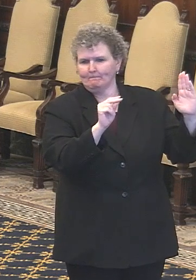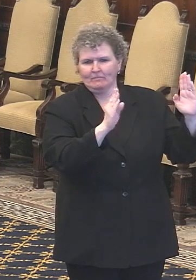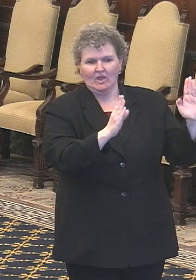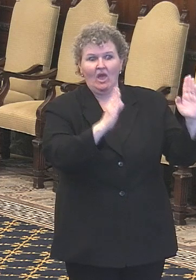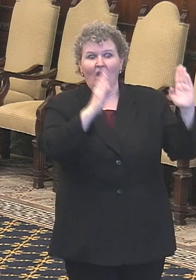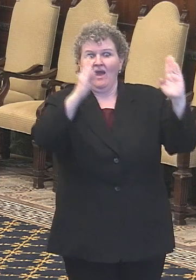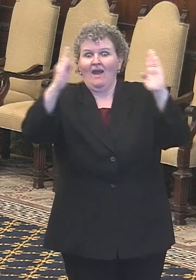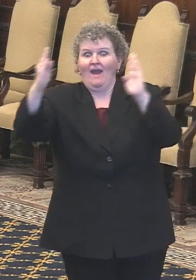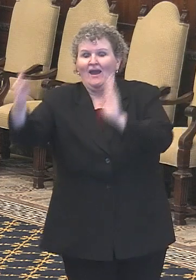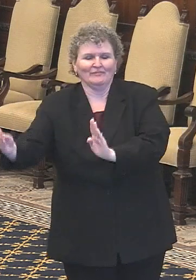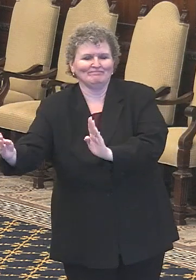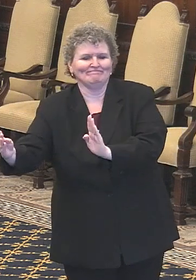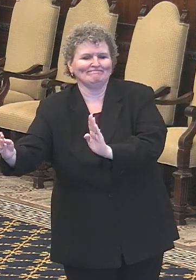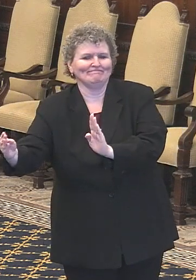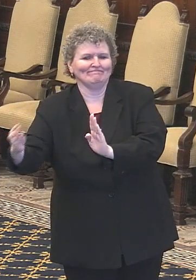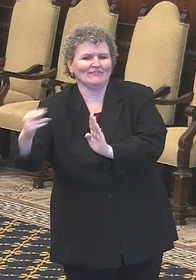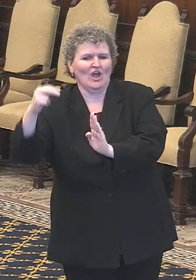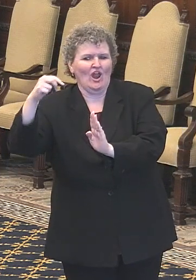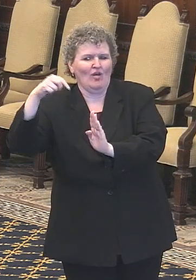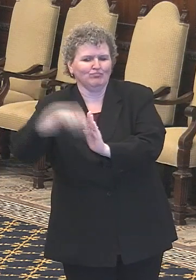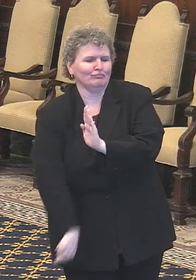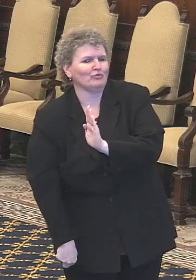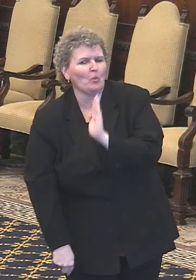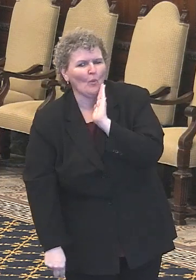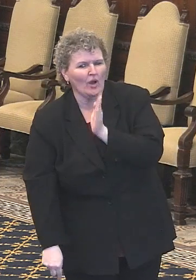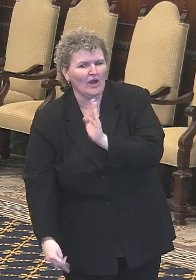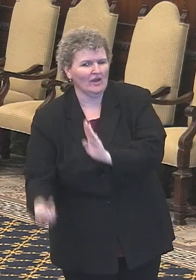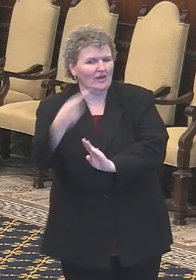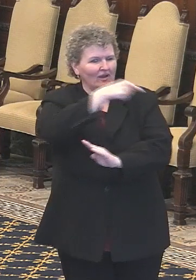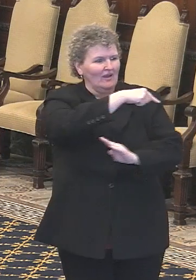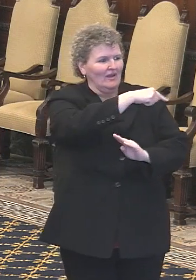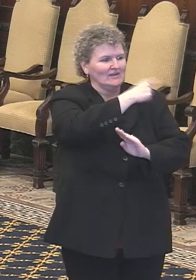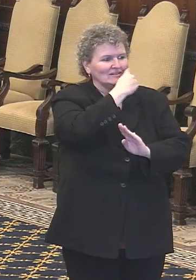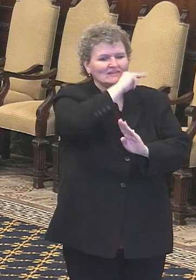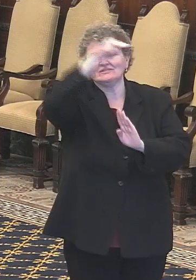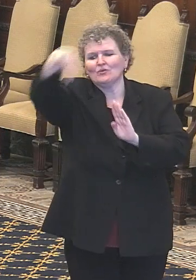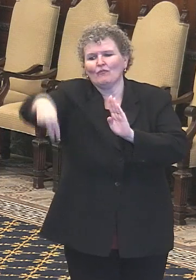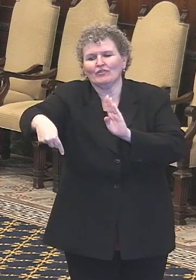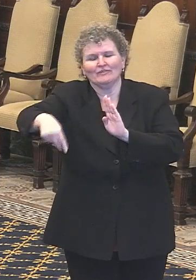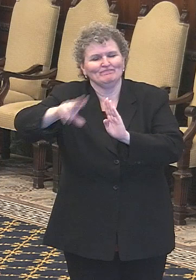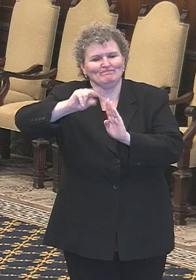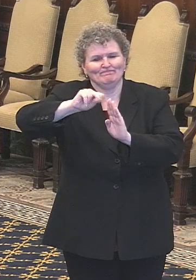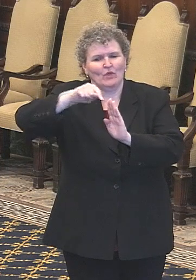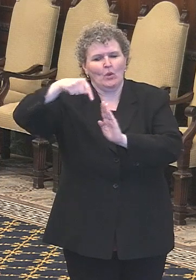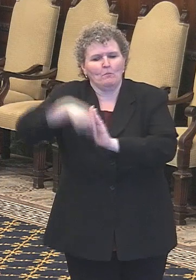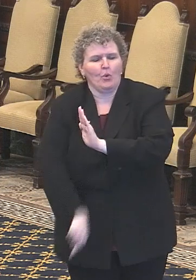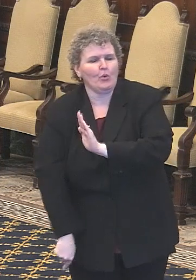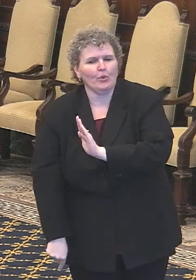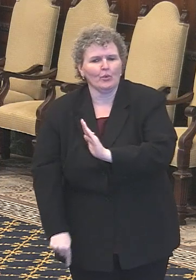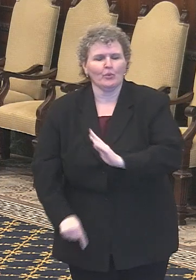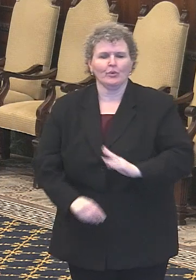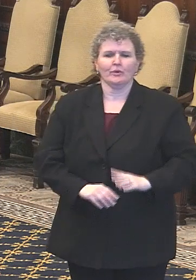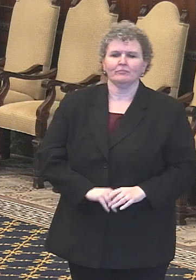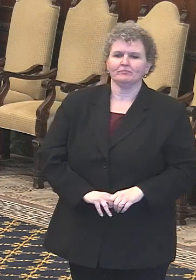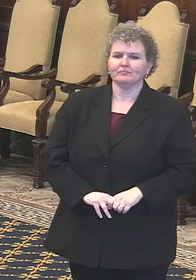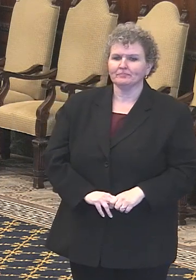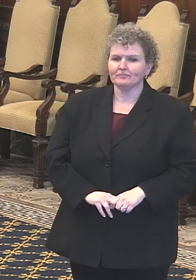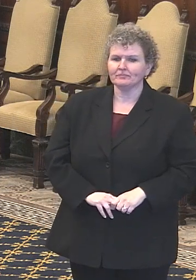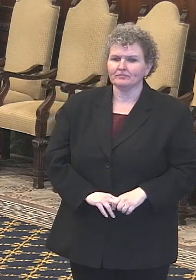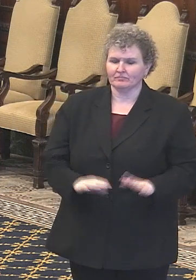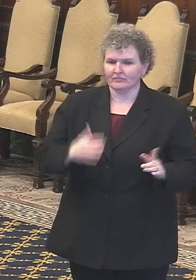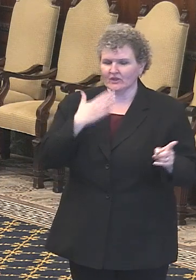KYW. Thanks. PICA reported today that revenue was actually up for the third quarter. I wondered if